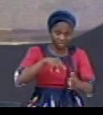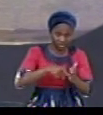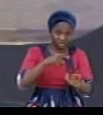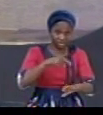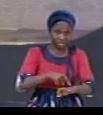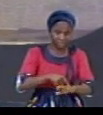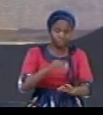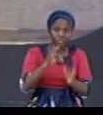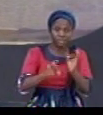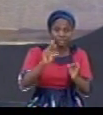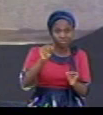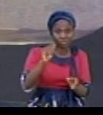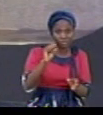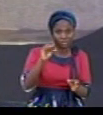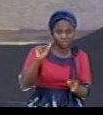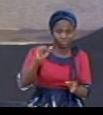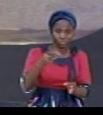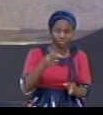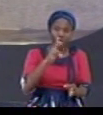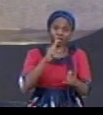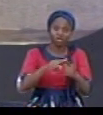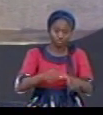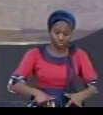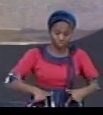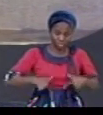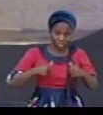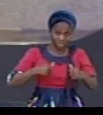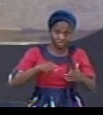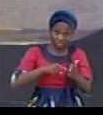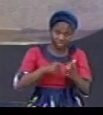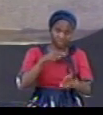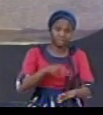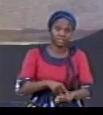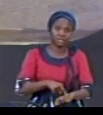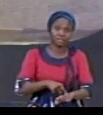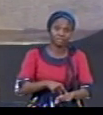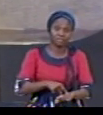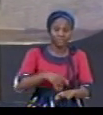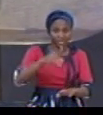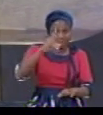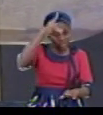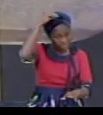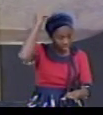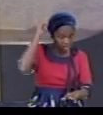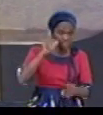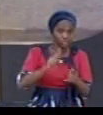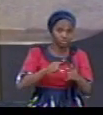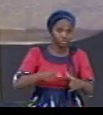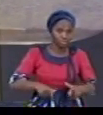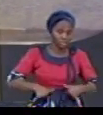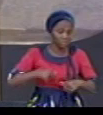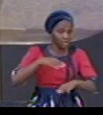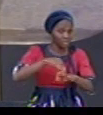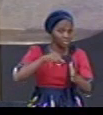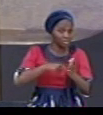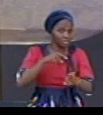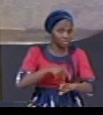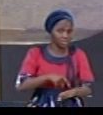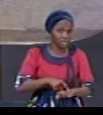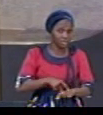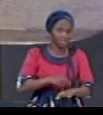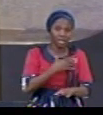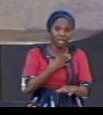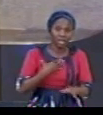live at this time, if Daniel were to live at this time, and calamity and plague